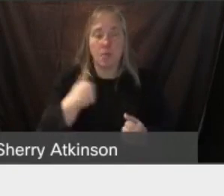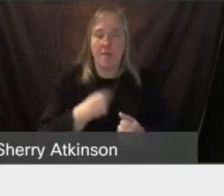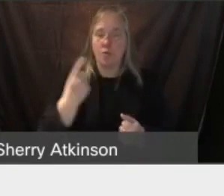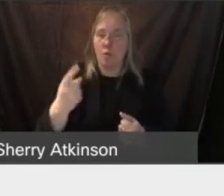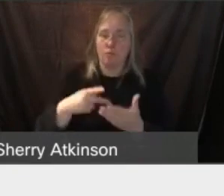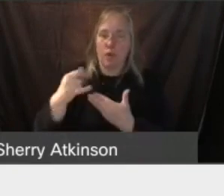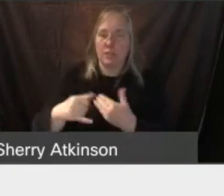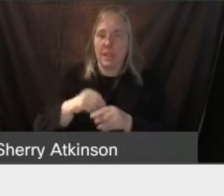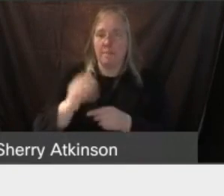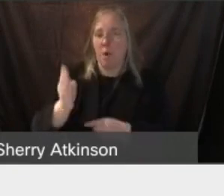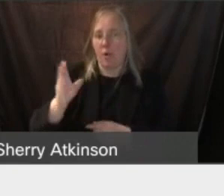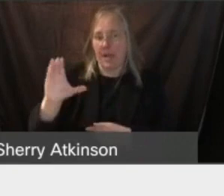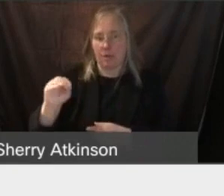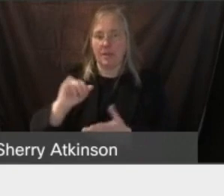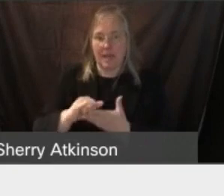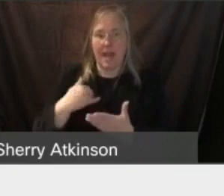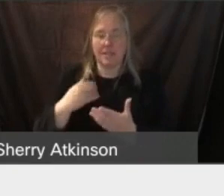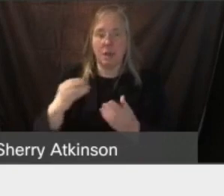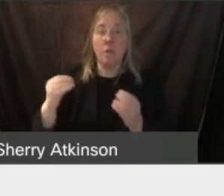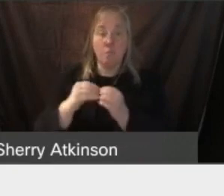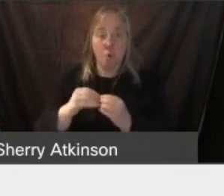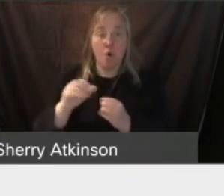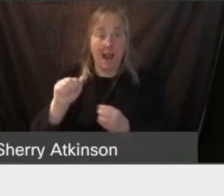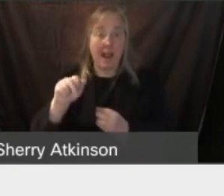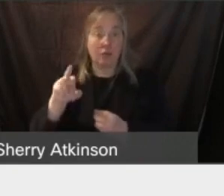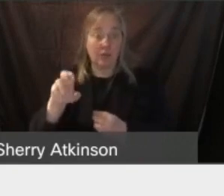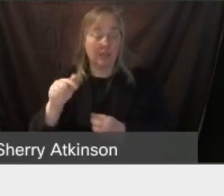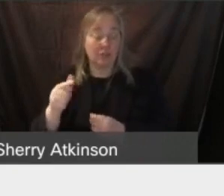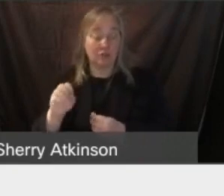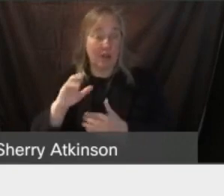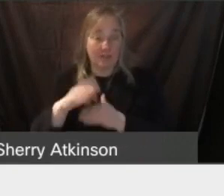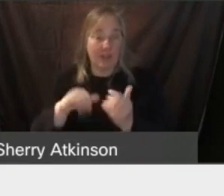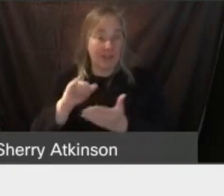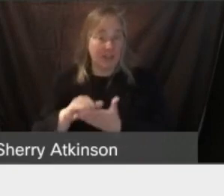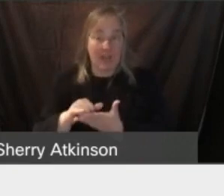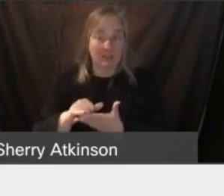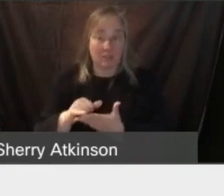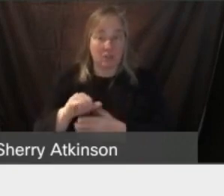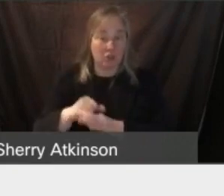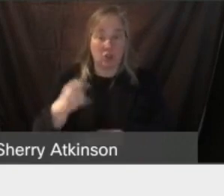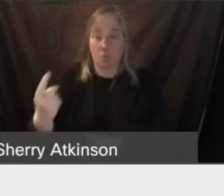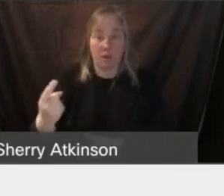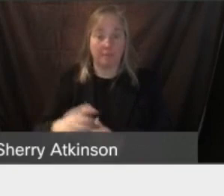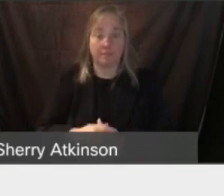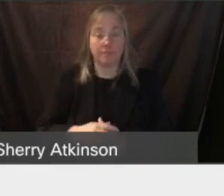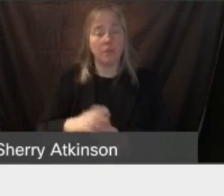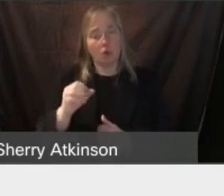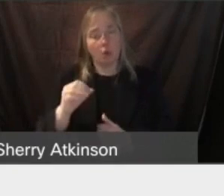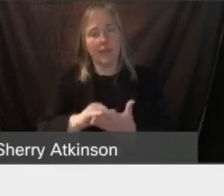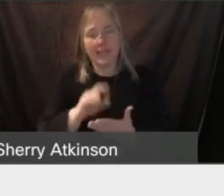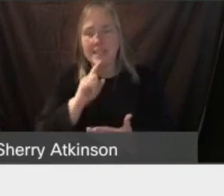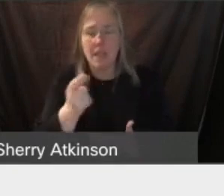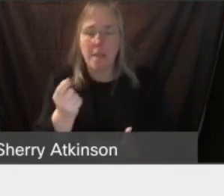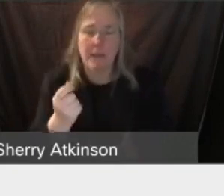County that's got more acreage than that, in and of itself. So it is a bit of a